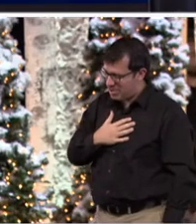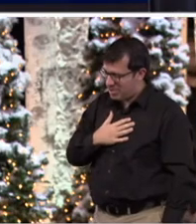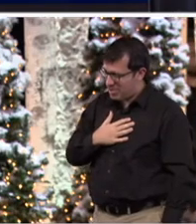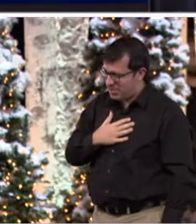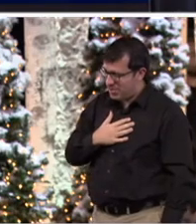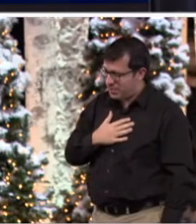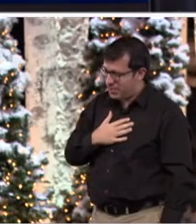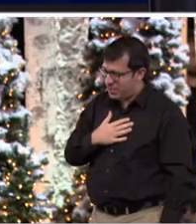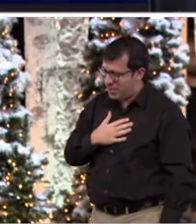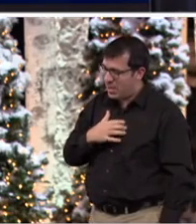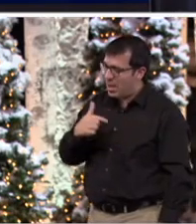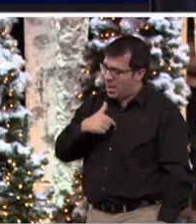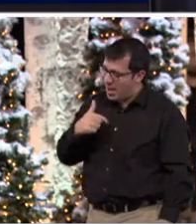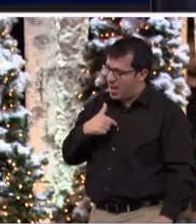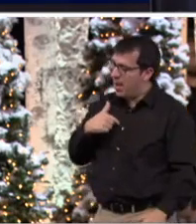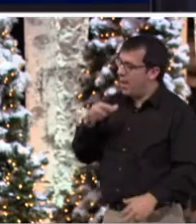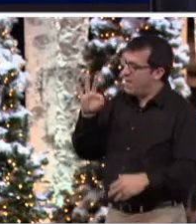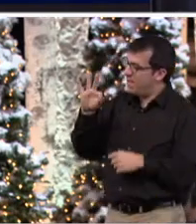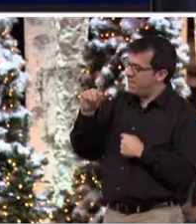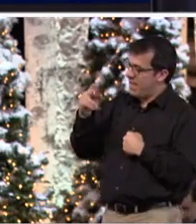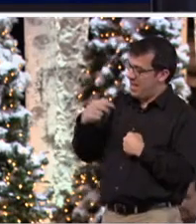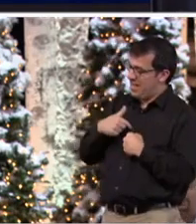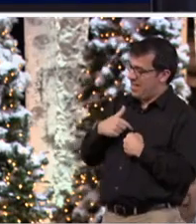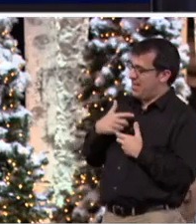I put my faith in your grace.